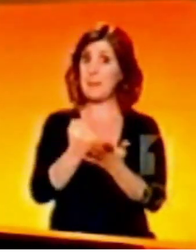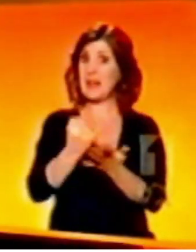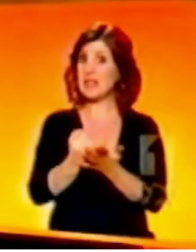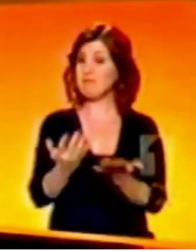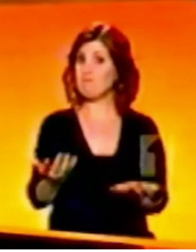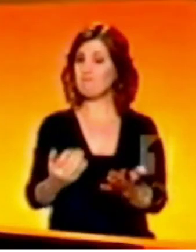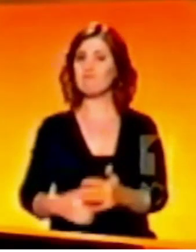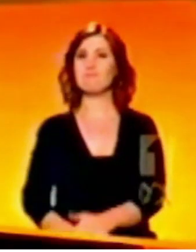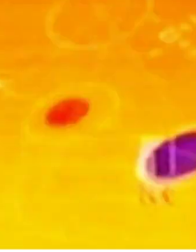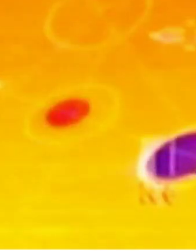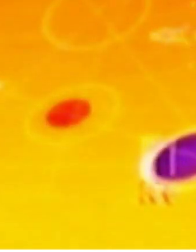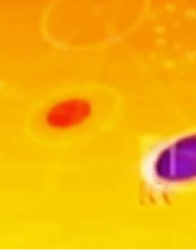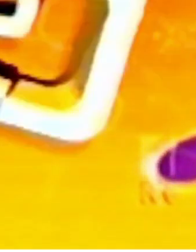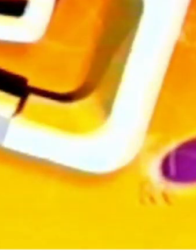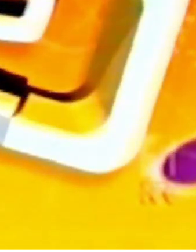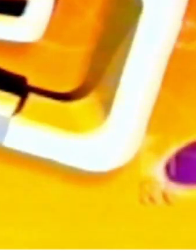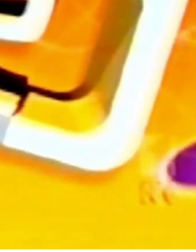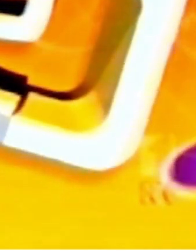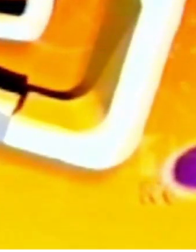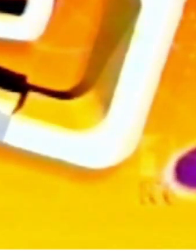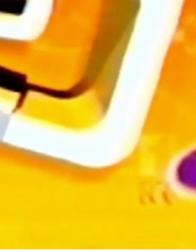or vision impaired.